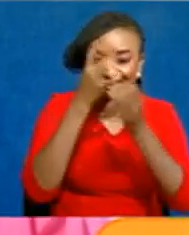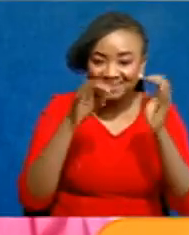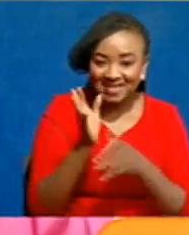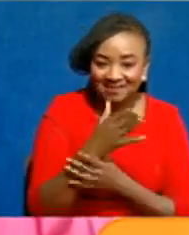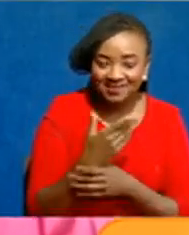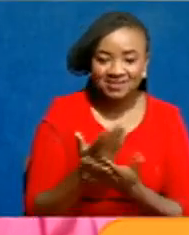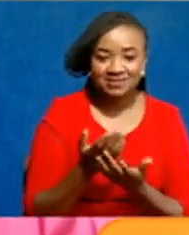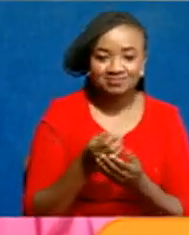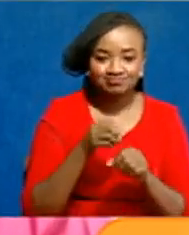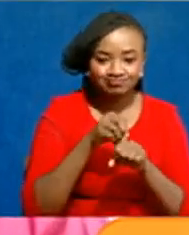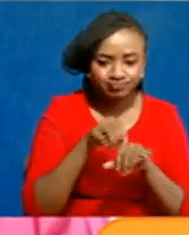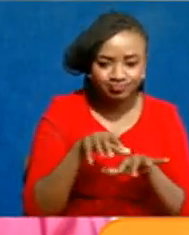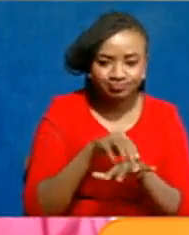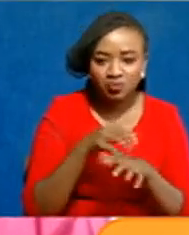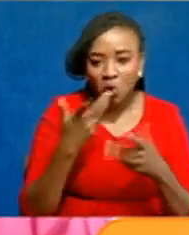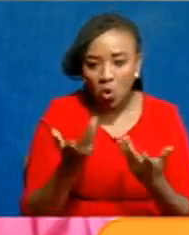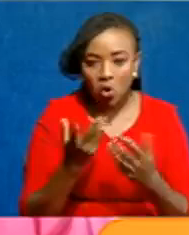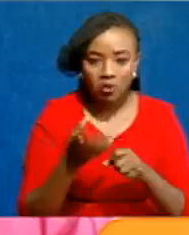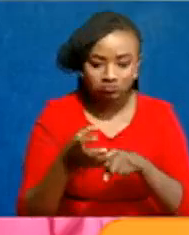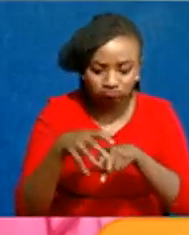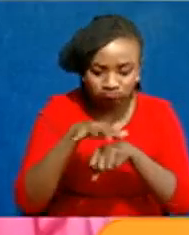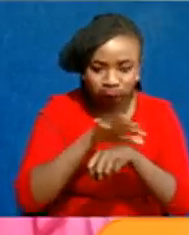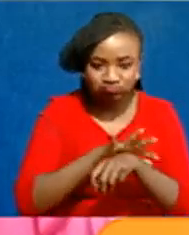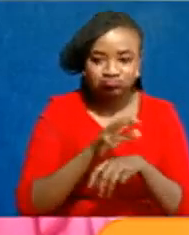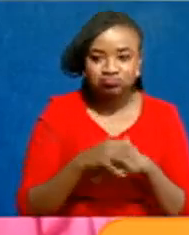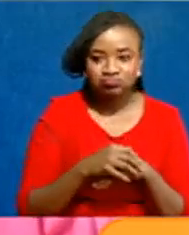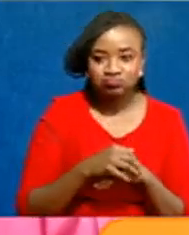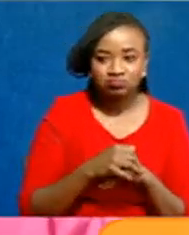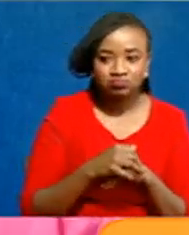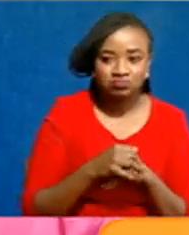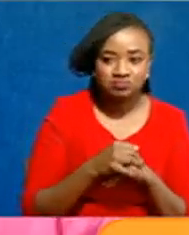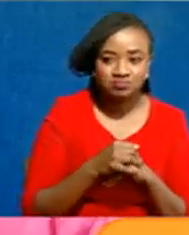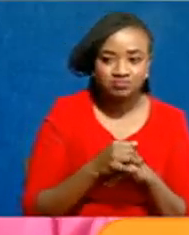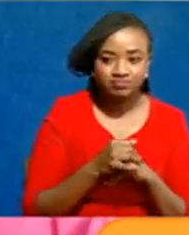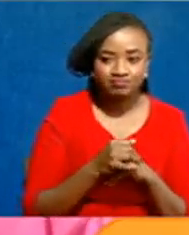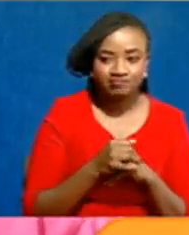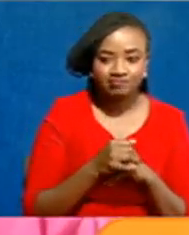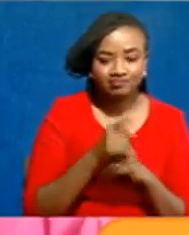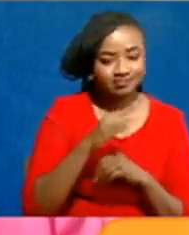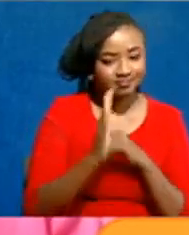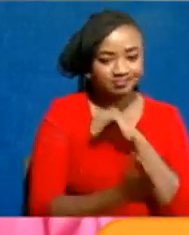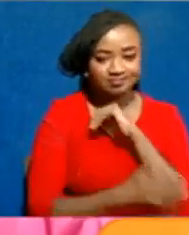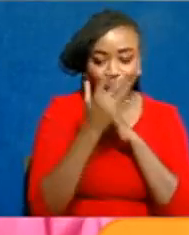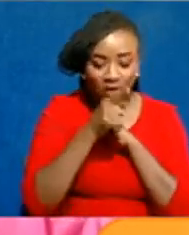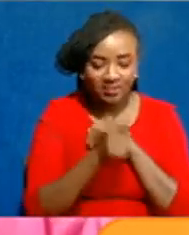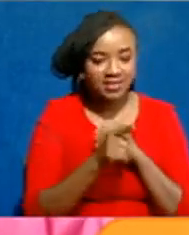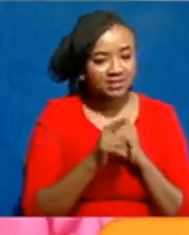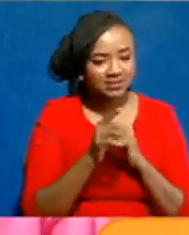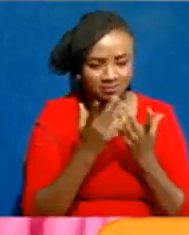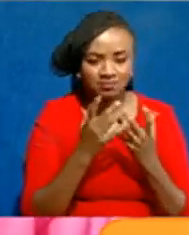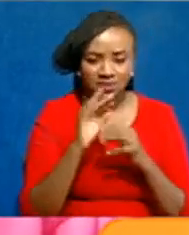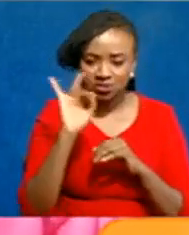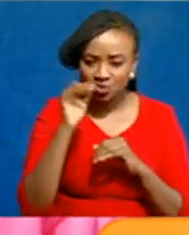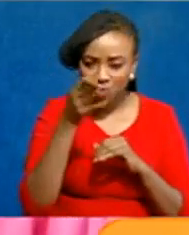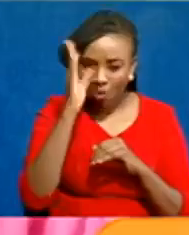kama shell zile za tiger shell, inakuwa ni vibaya, maana ni kiumbe kile. Na